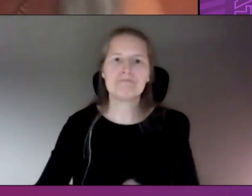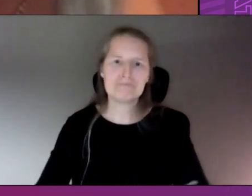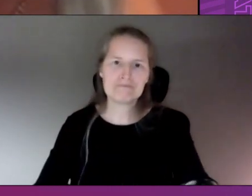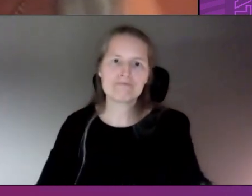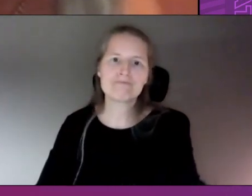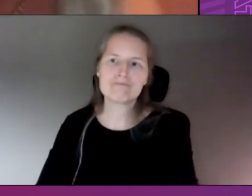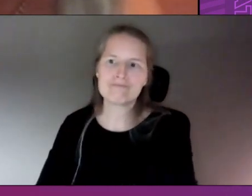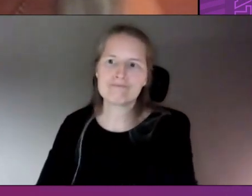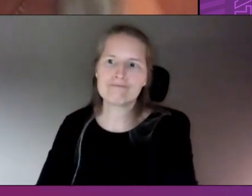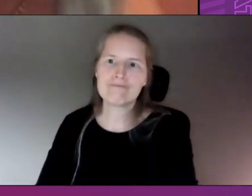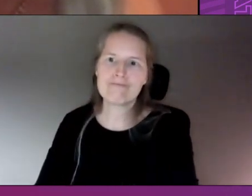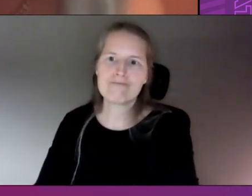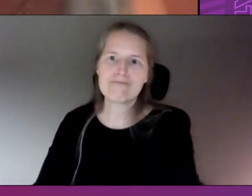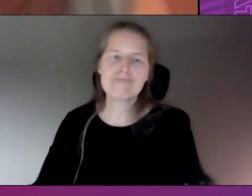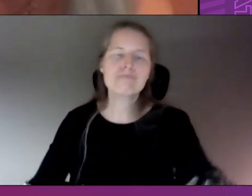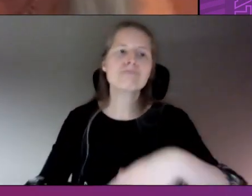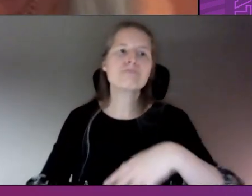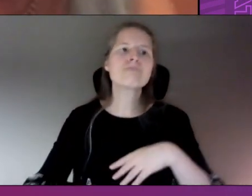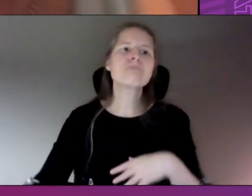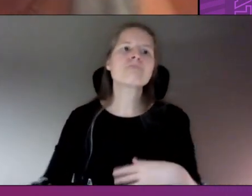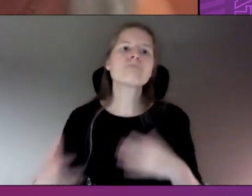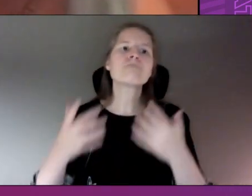At this time,